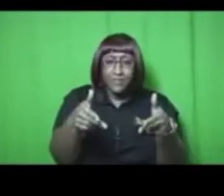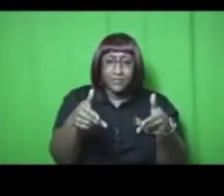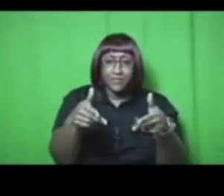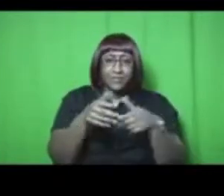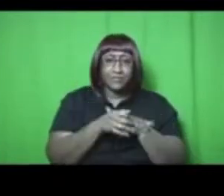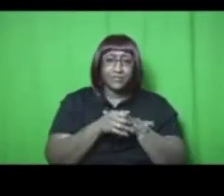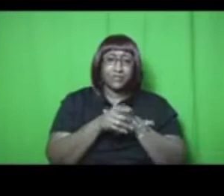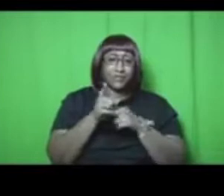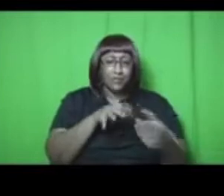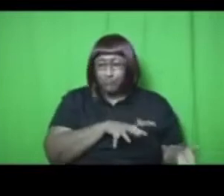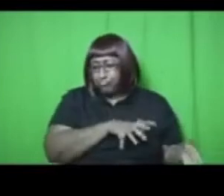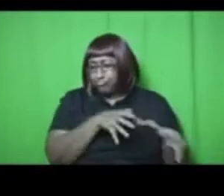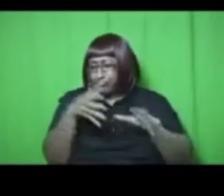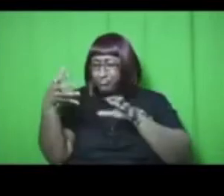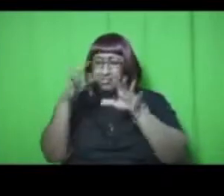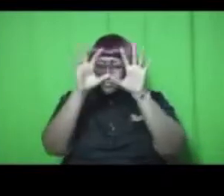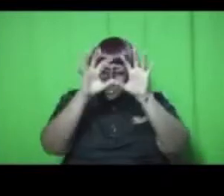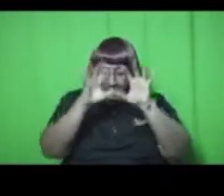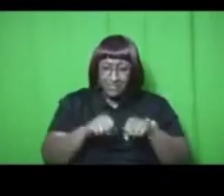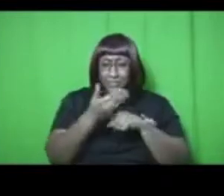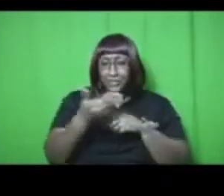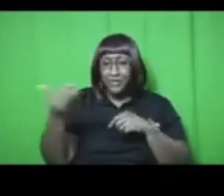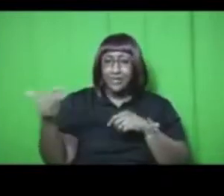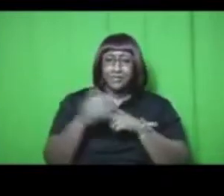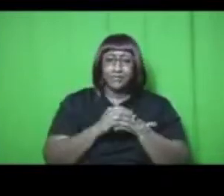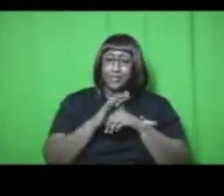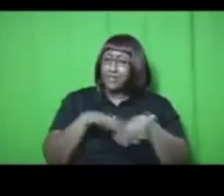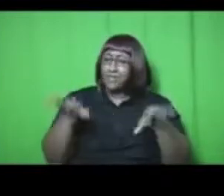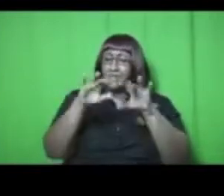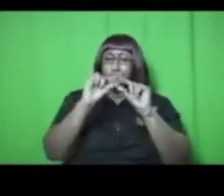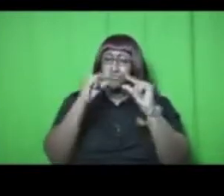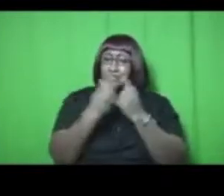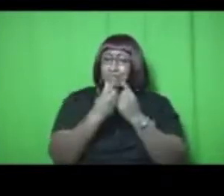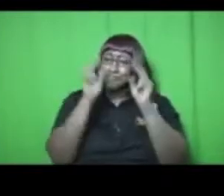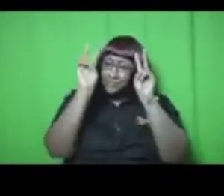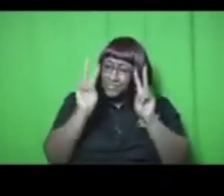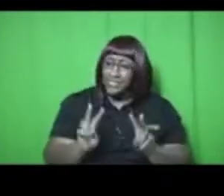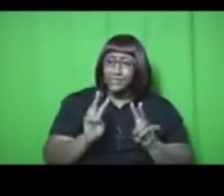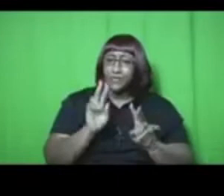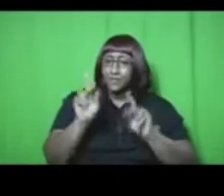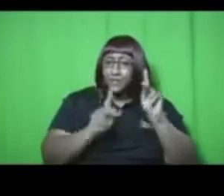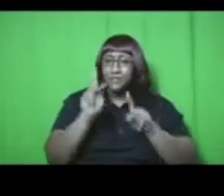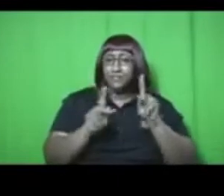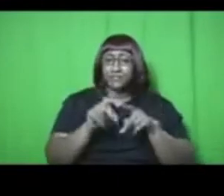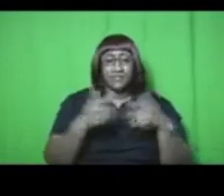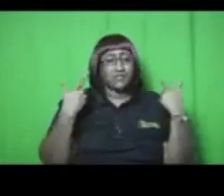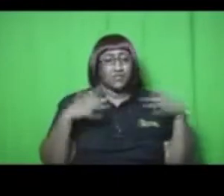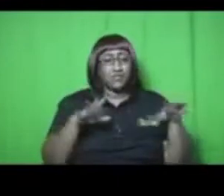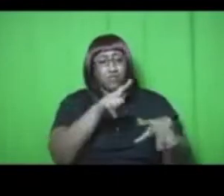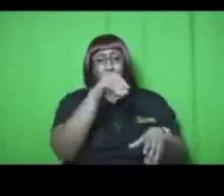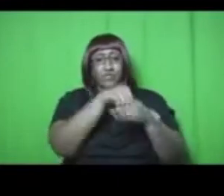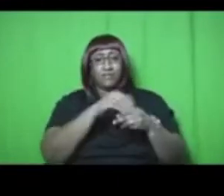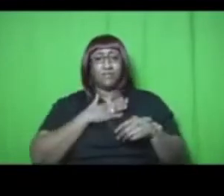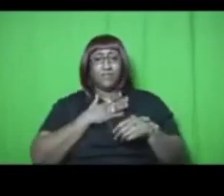riot and tear stuff down. And if I can define whole groups of peaceful people like that, then guess what? I don't want you in my